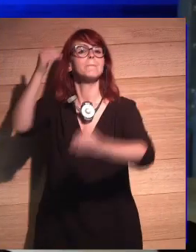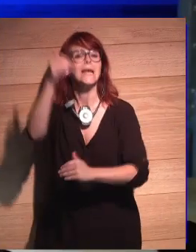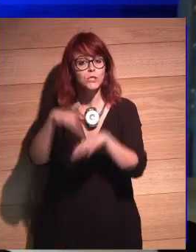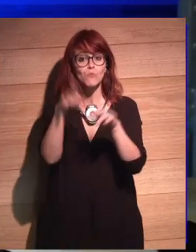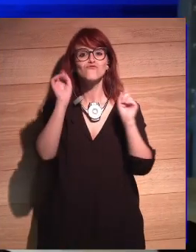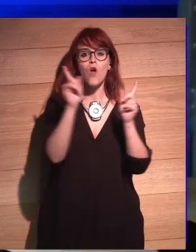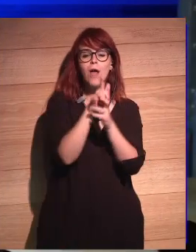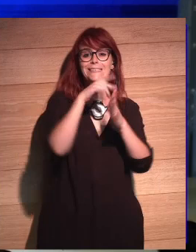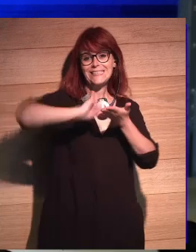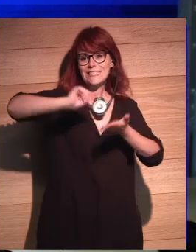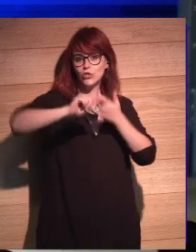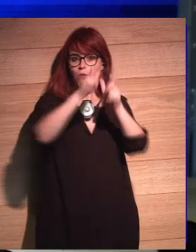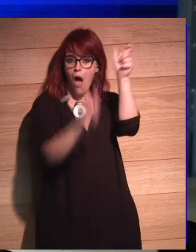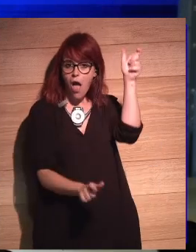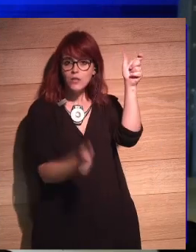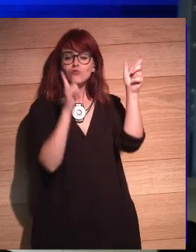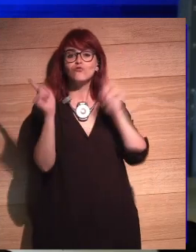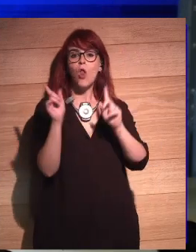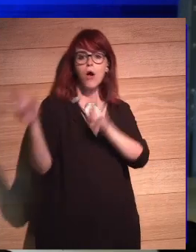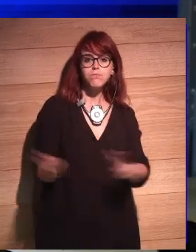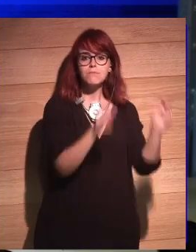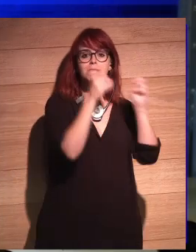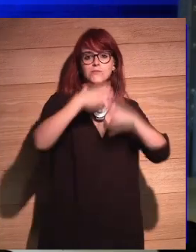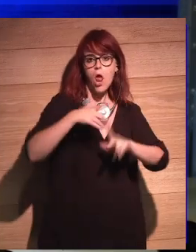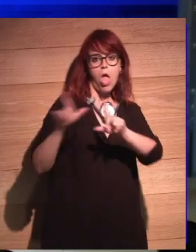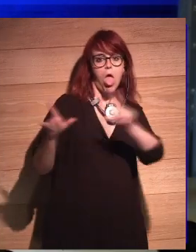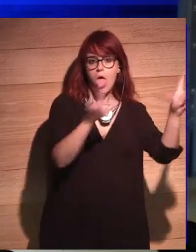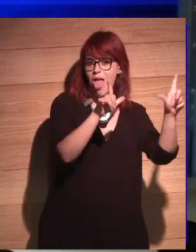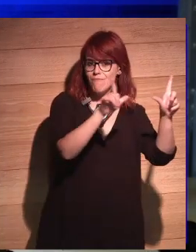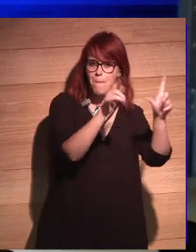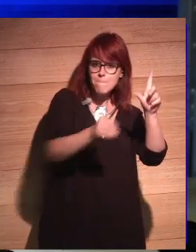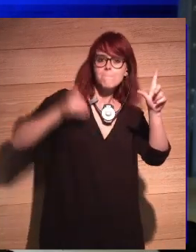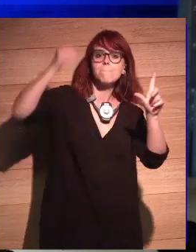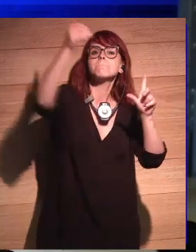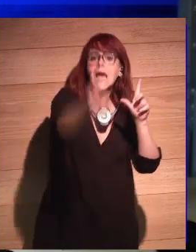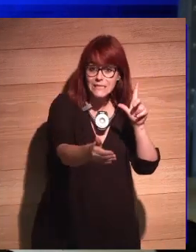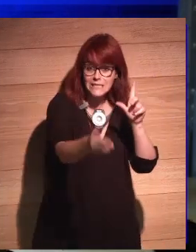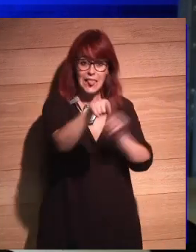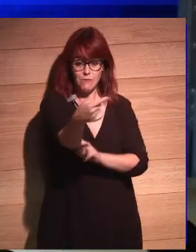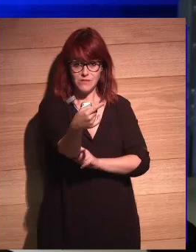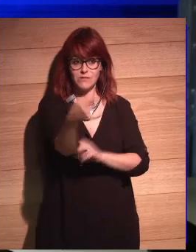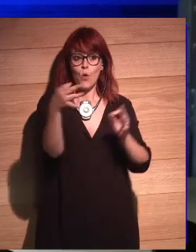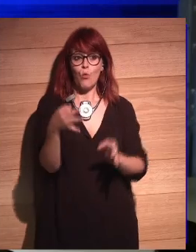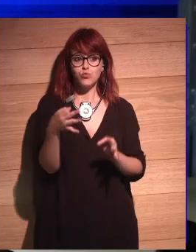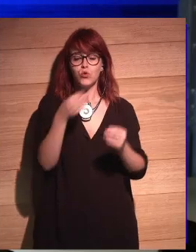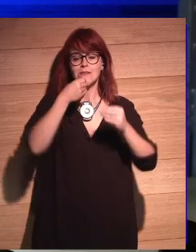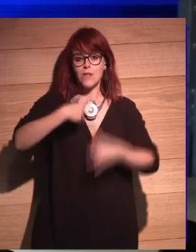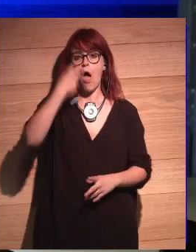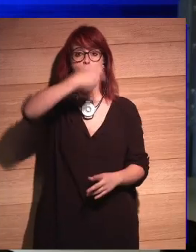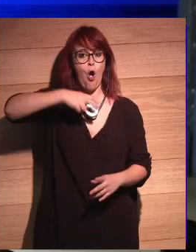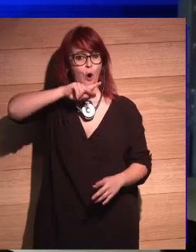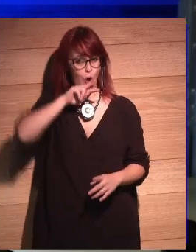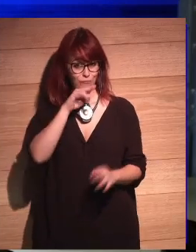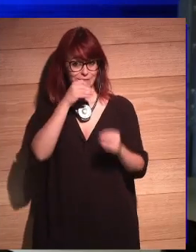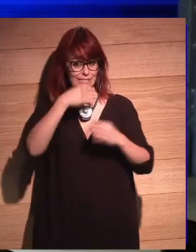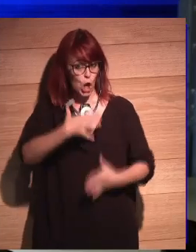to this thing we used to call oral storytelling, like this. So how many of you, hands up, if you've